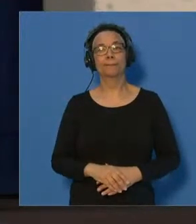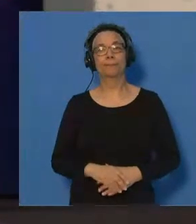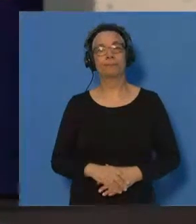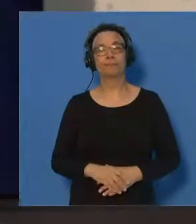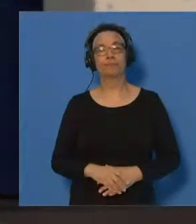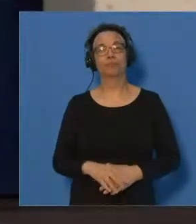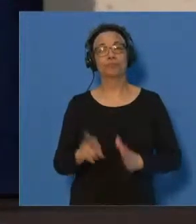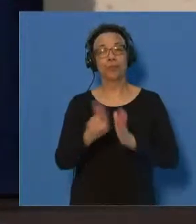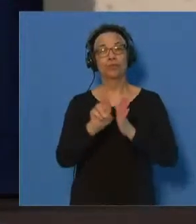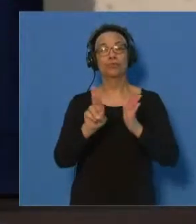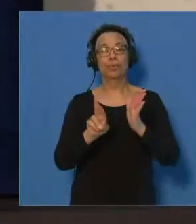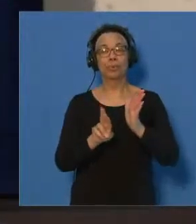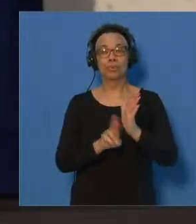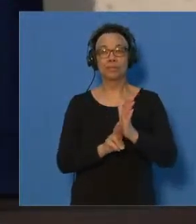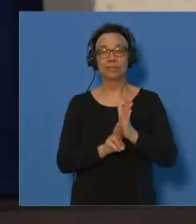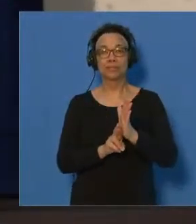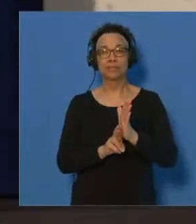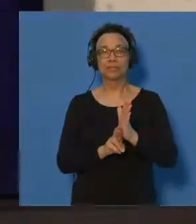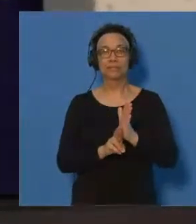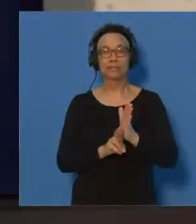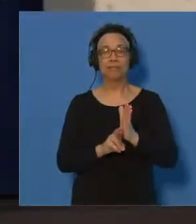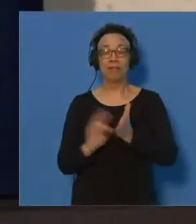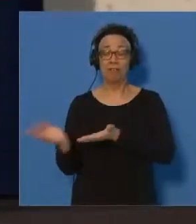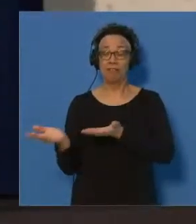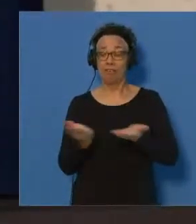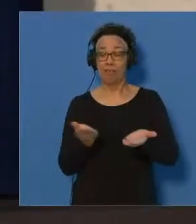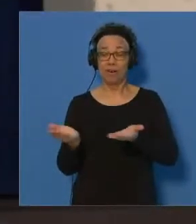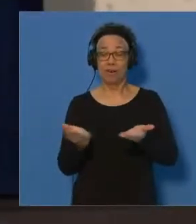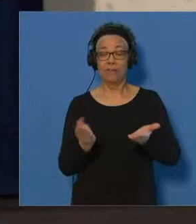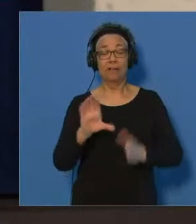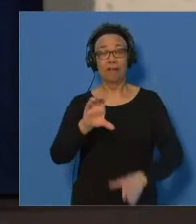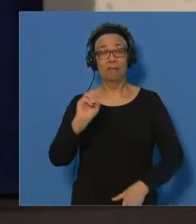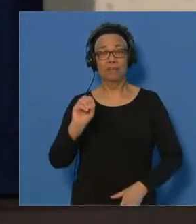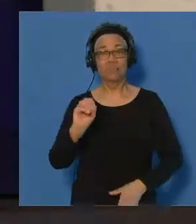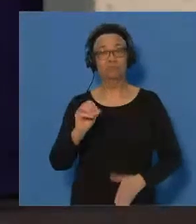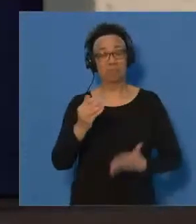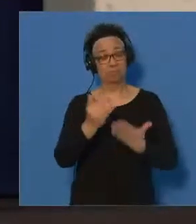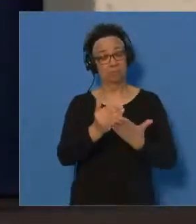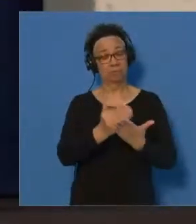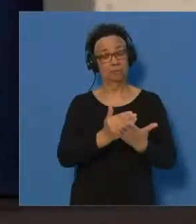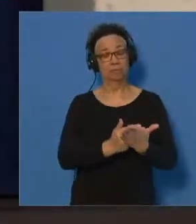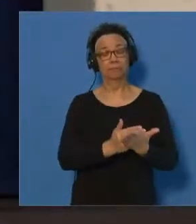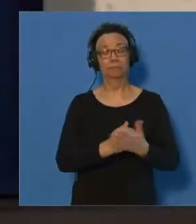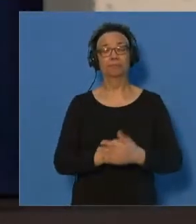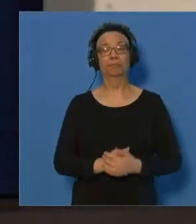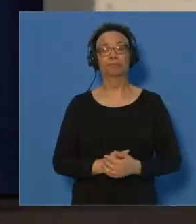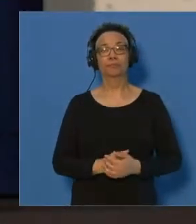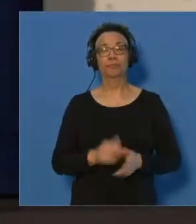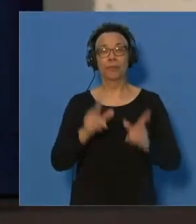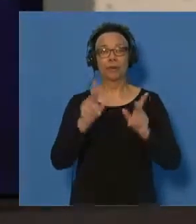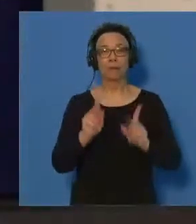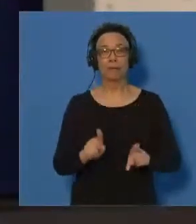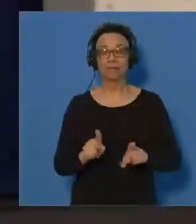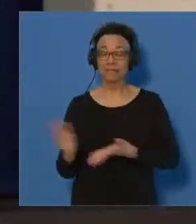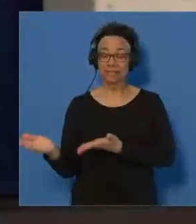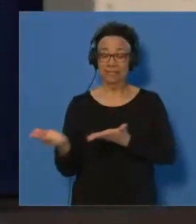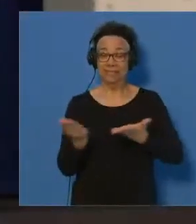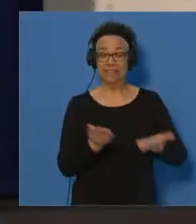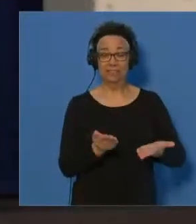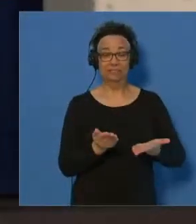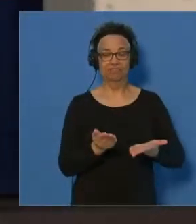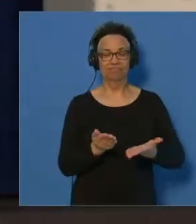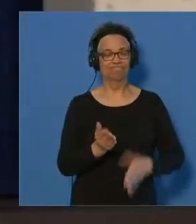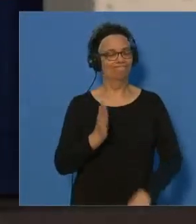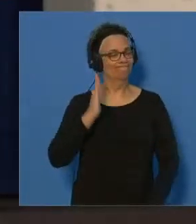The rules of the courier delivery companies are as follows. A person making a delivery